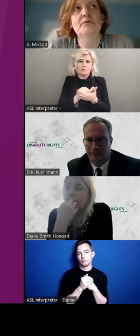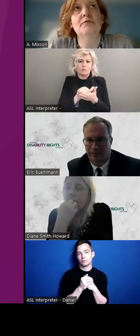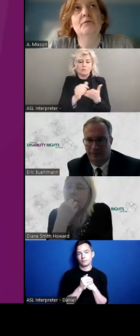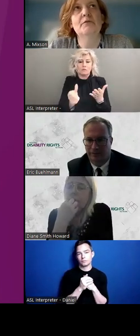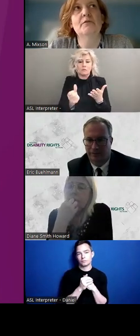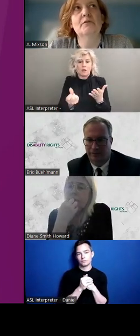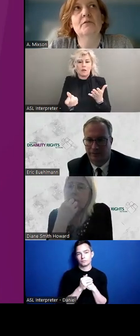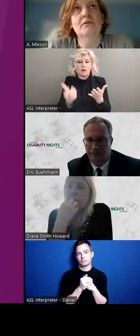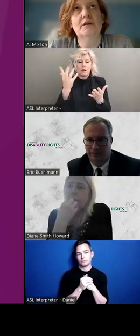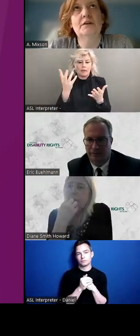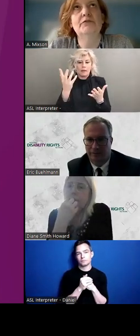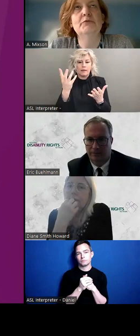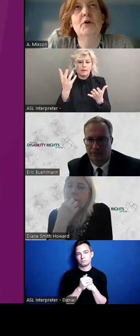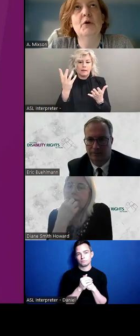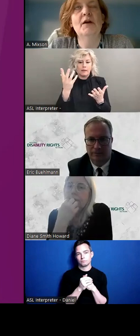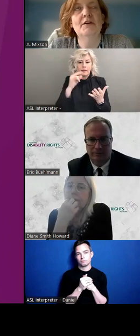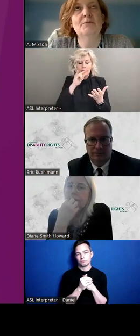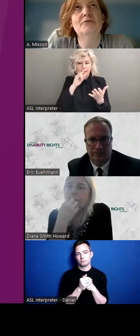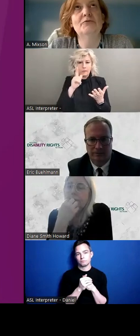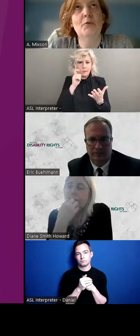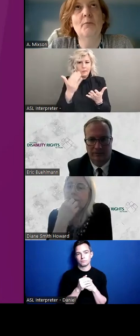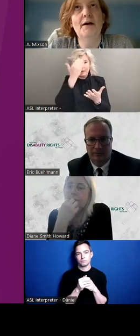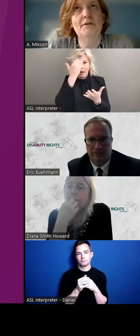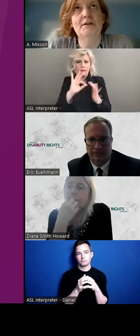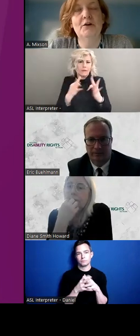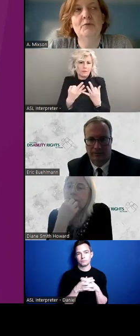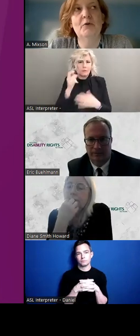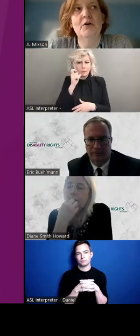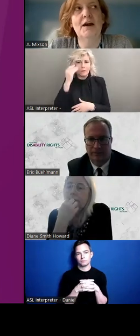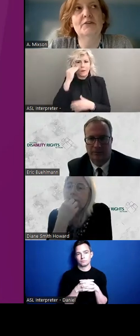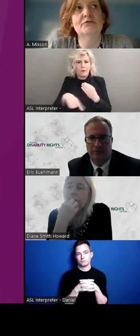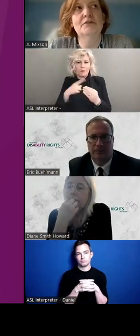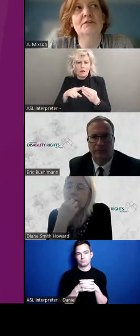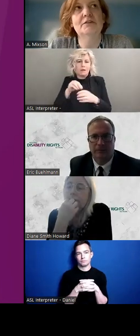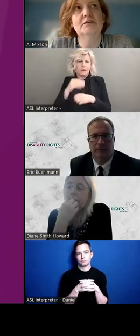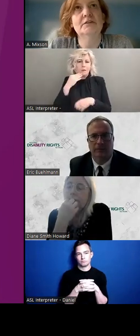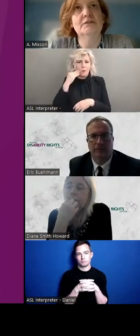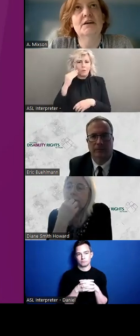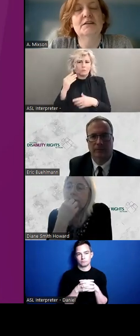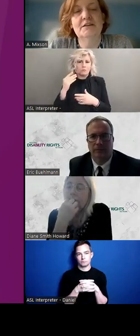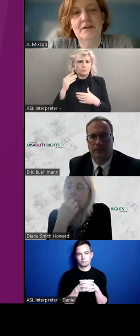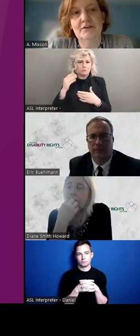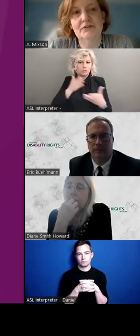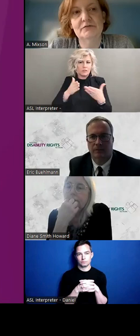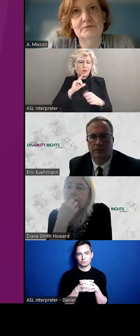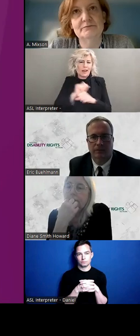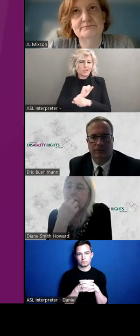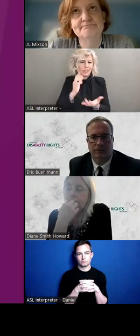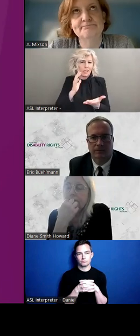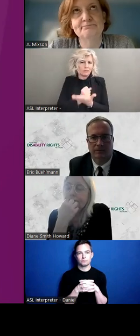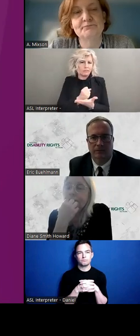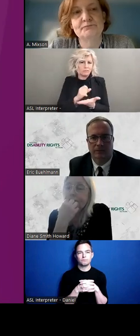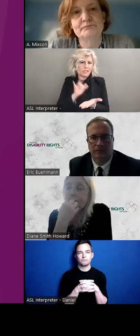of kids who know and families who know about in-home are actually taking advantage of it.